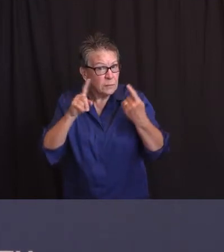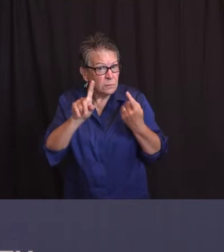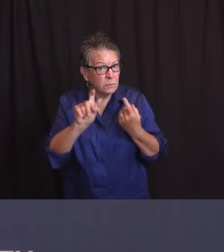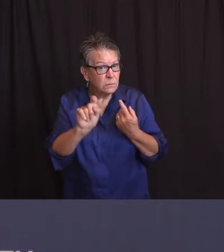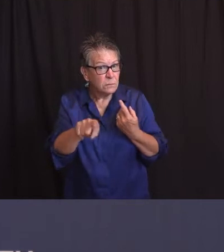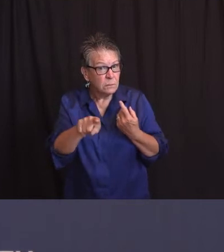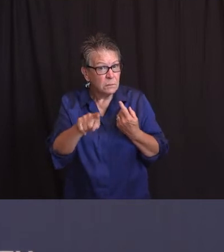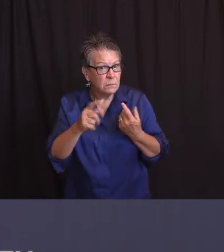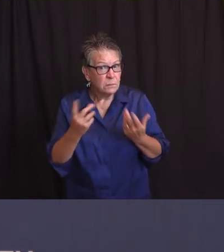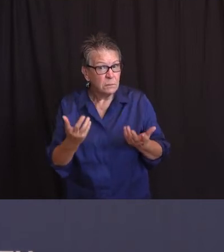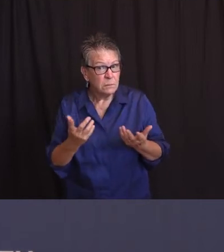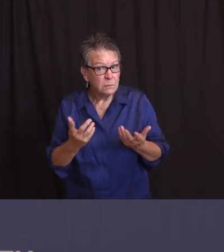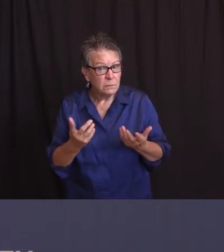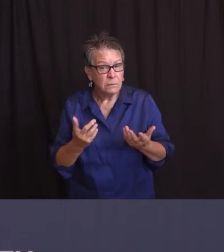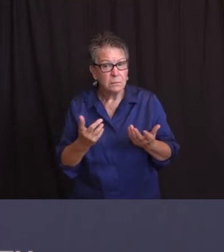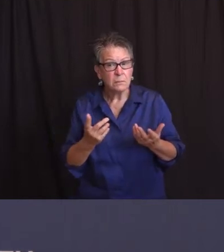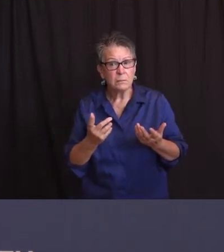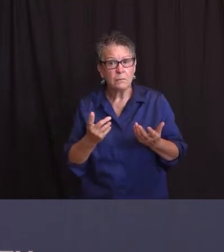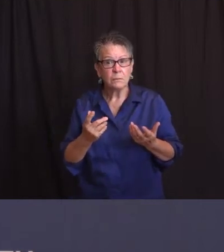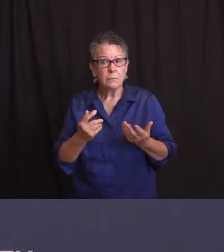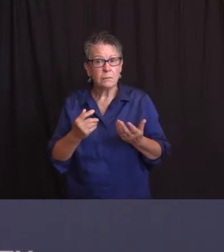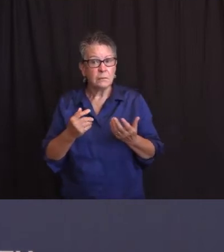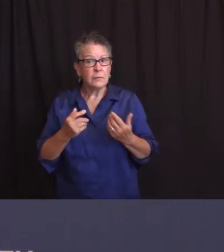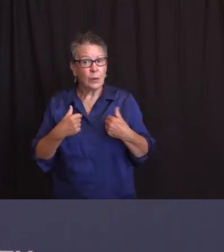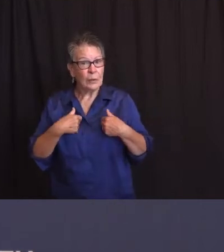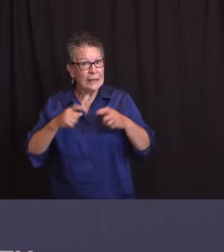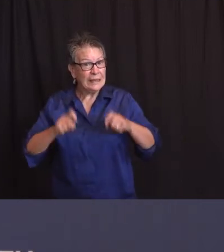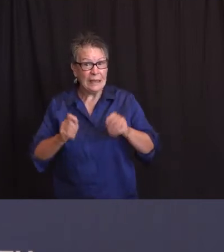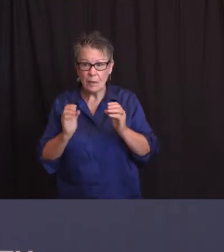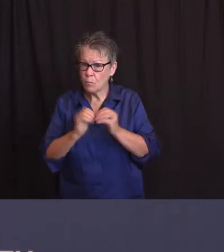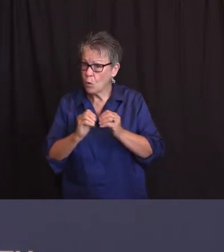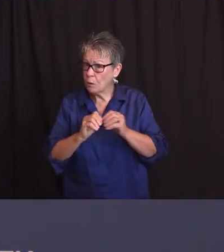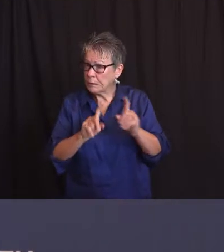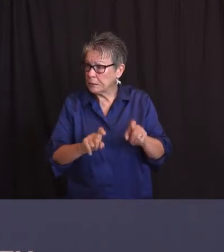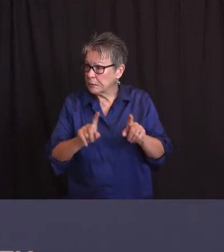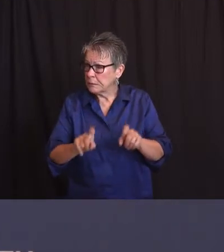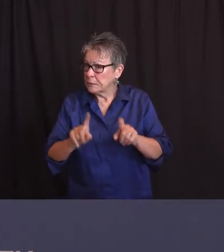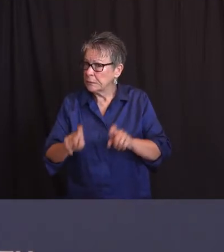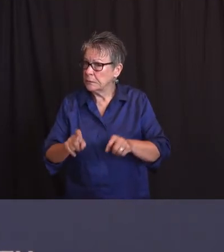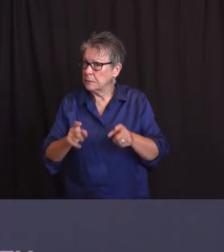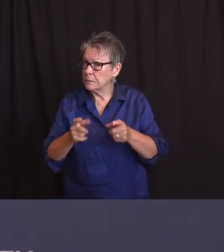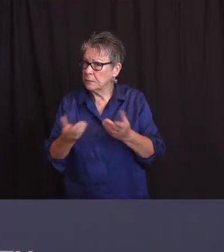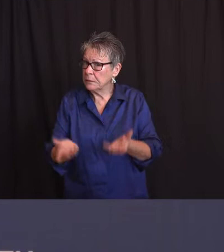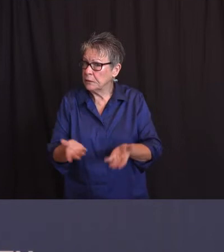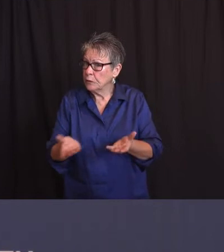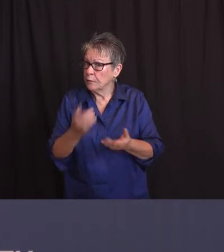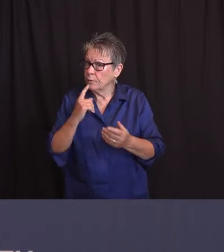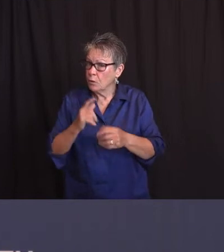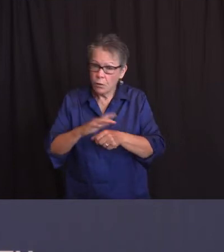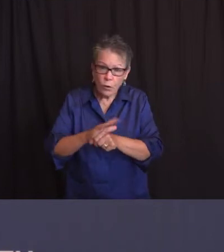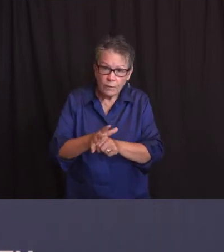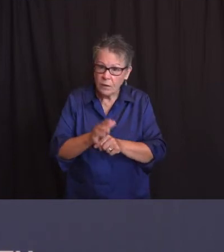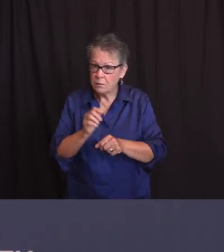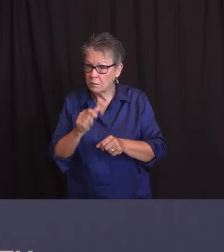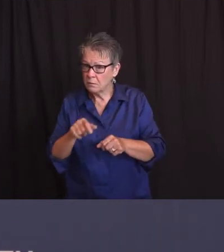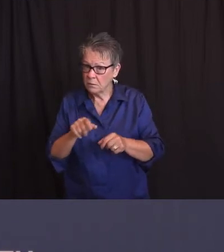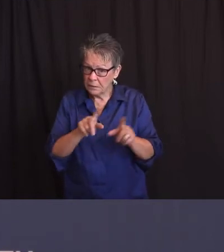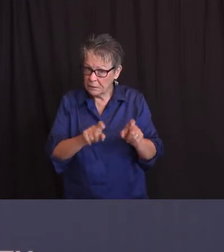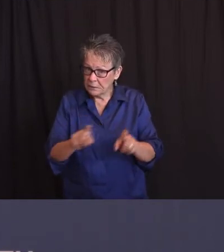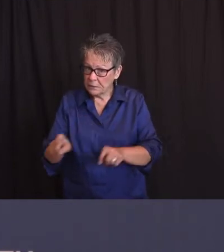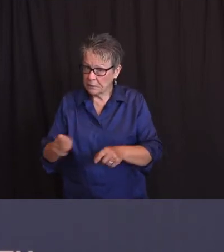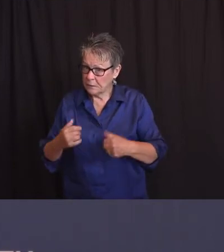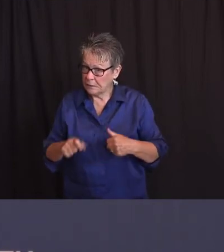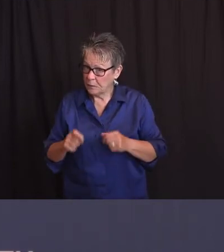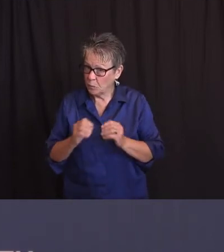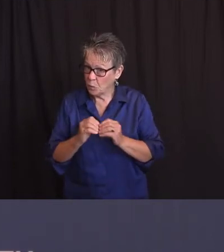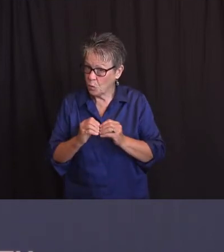state? Thank you. Thank you. Good to have you here. I saw what Dr. Fauci said. Obviously,